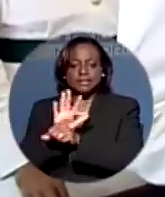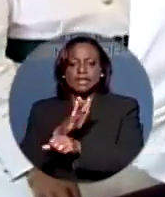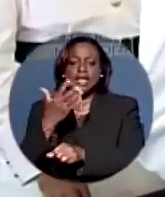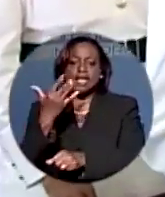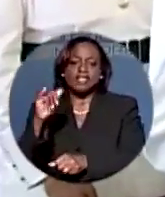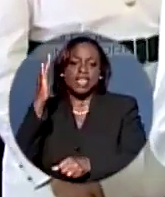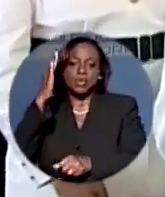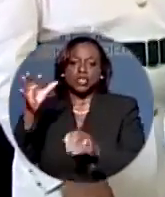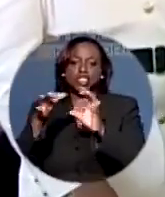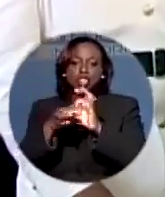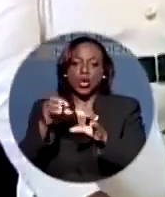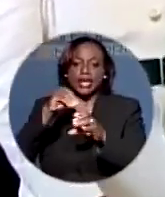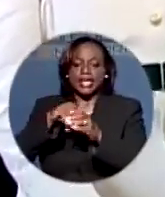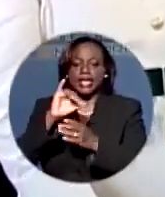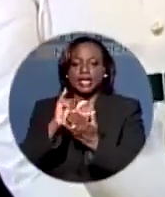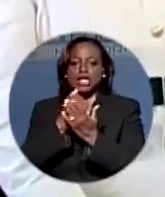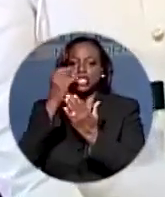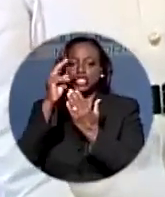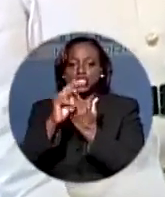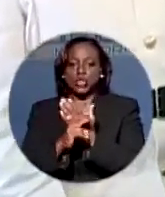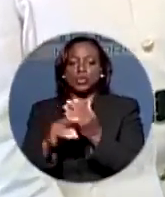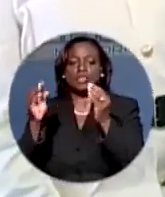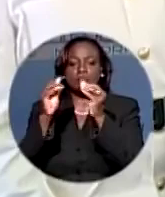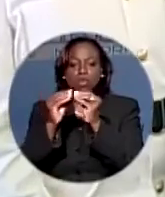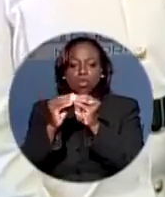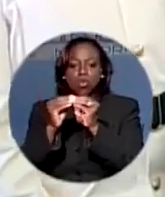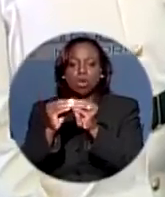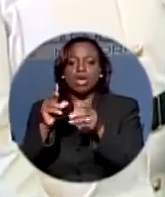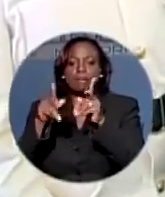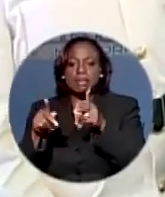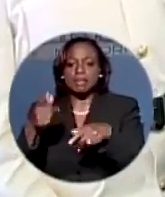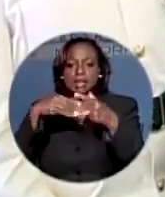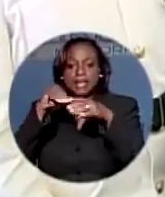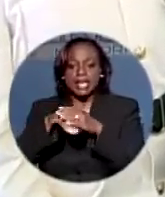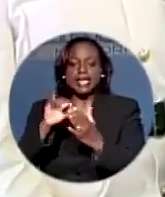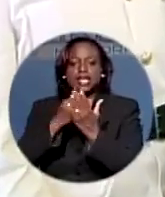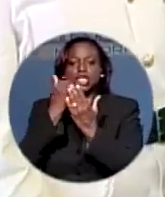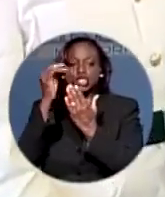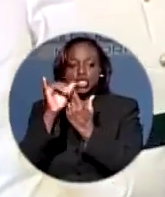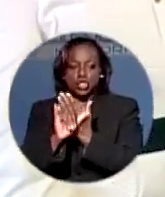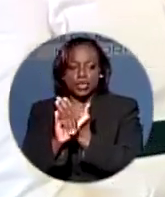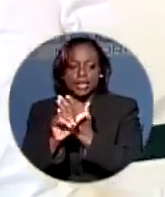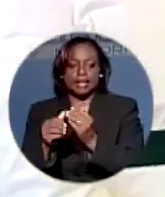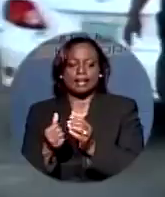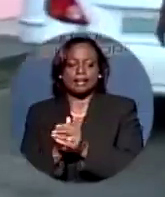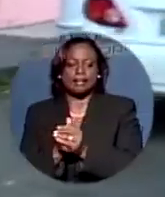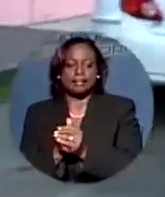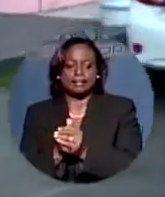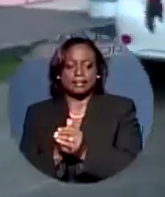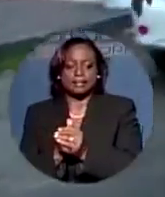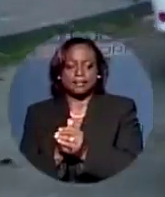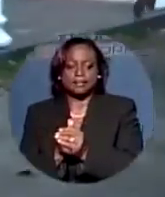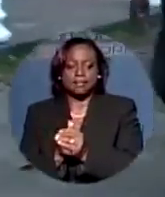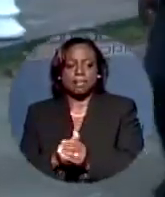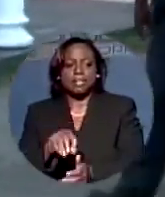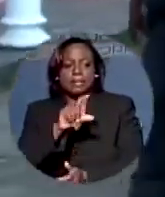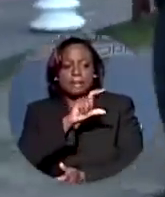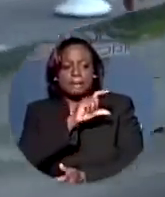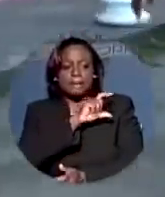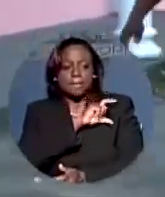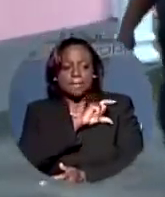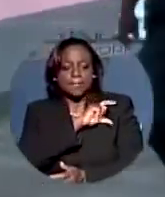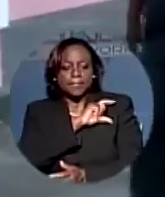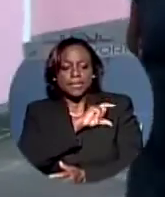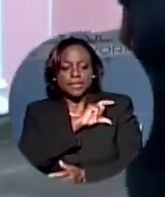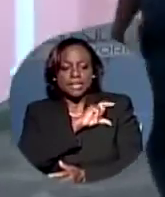more recruitment taking place in July. Cyan Thompson, ZNS News. Former Police Corporal Donovan Gardner